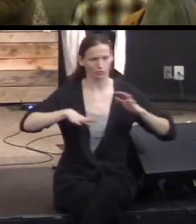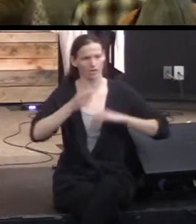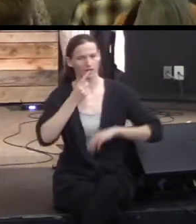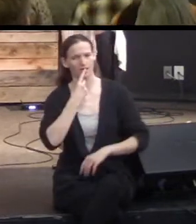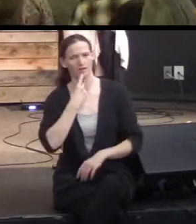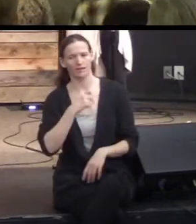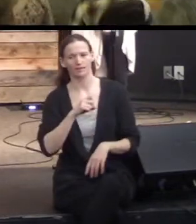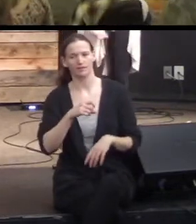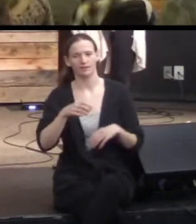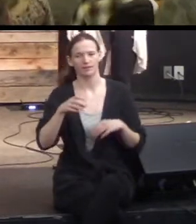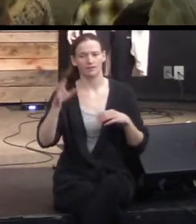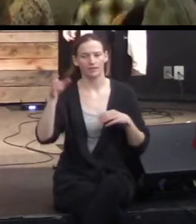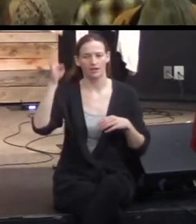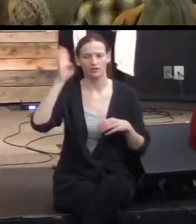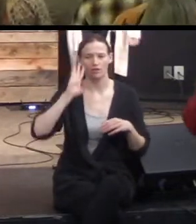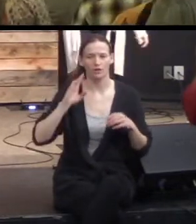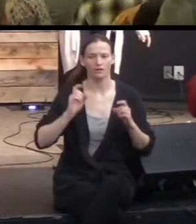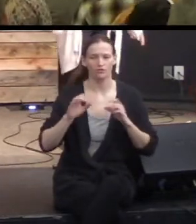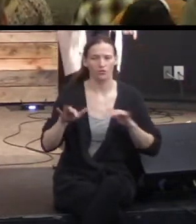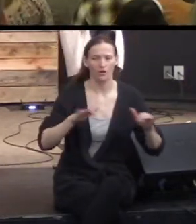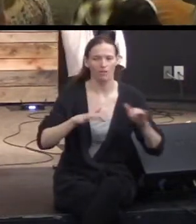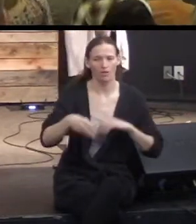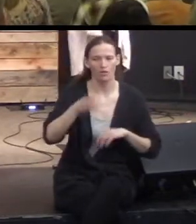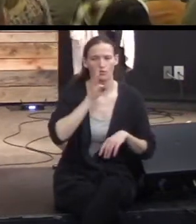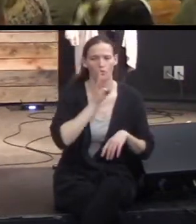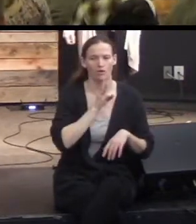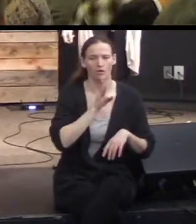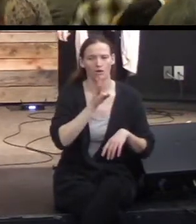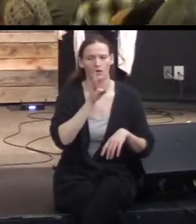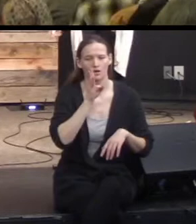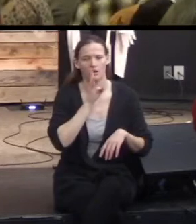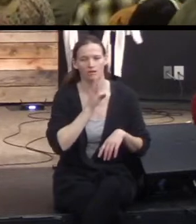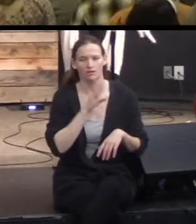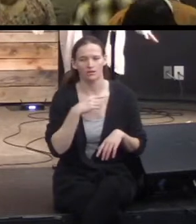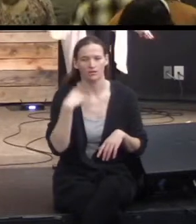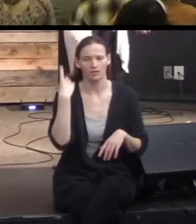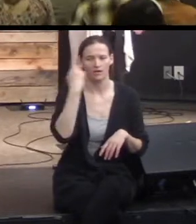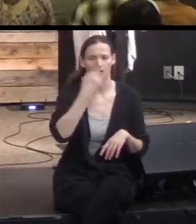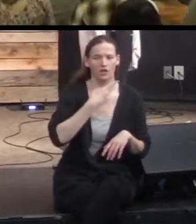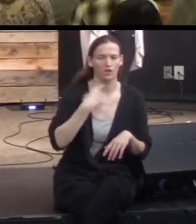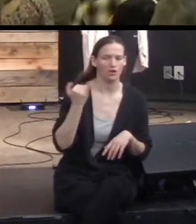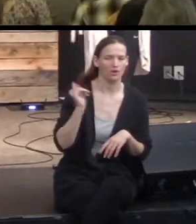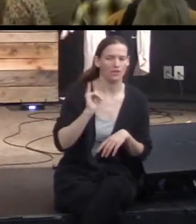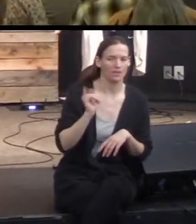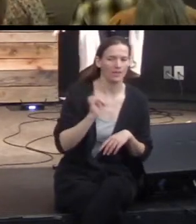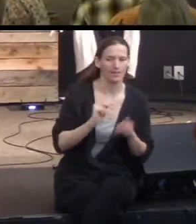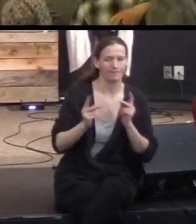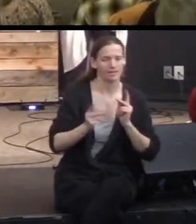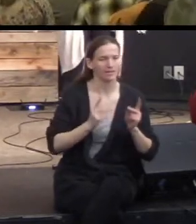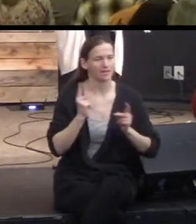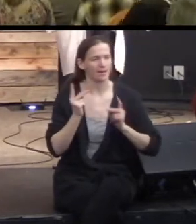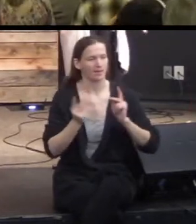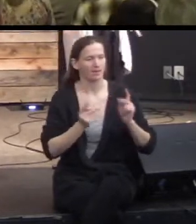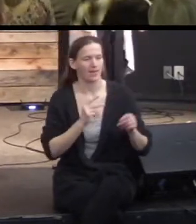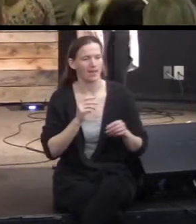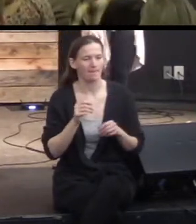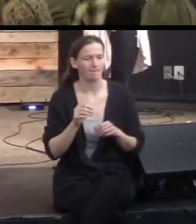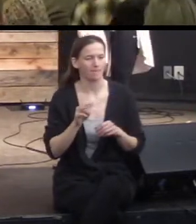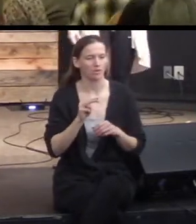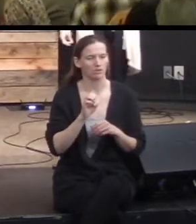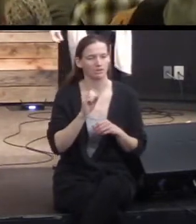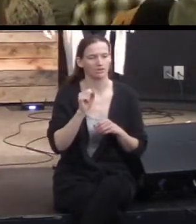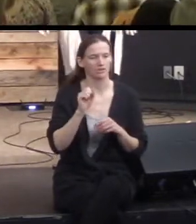in red. God's gonna trouble the water. They look like the people